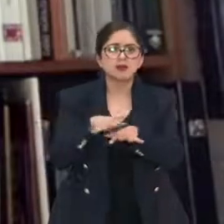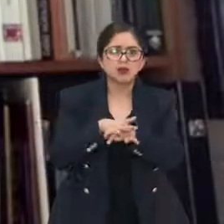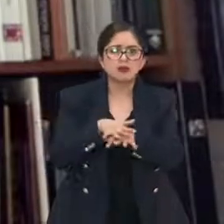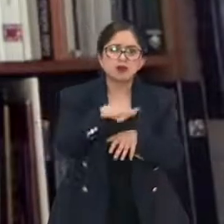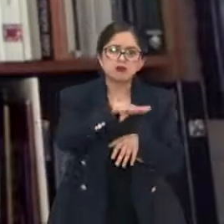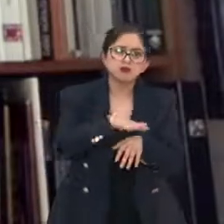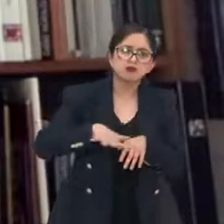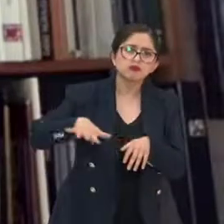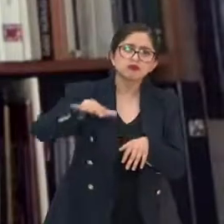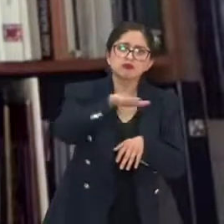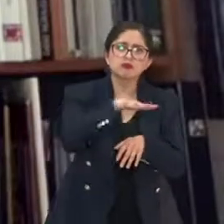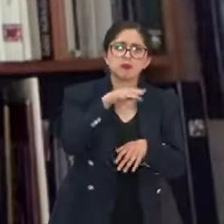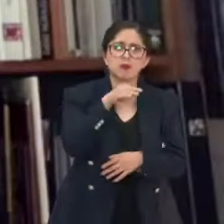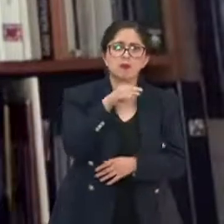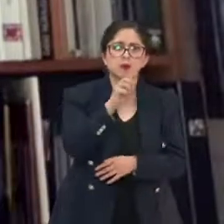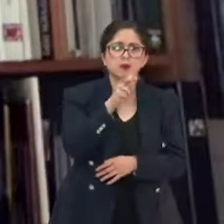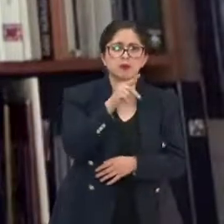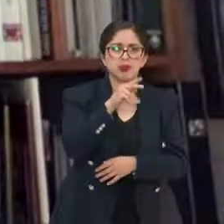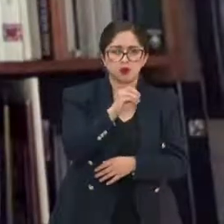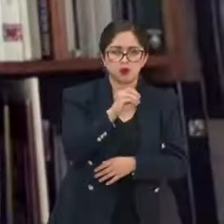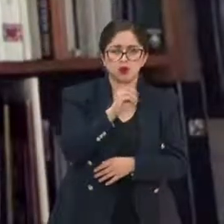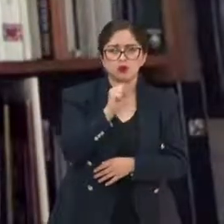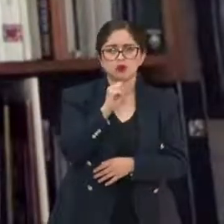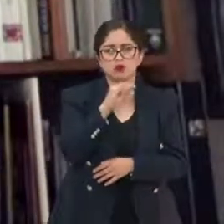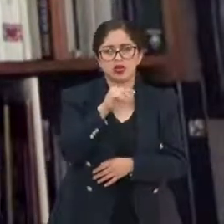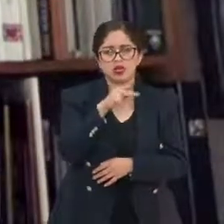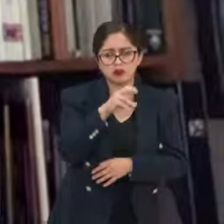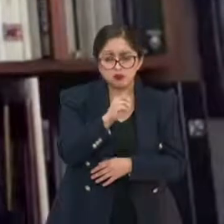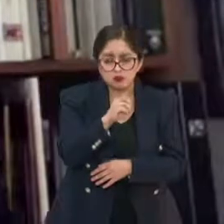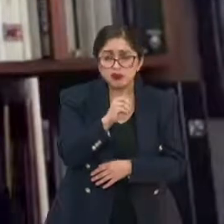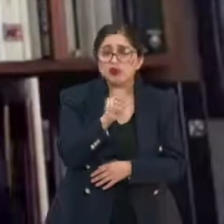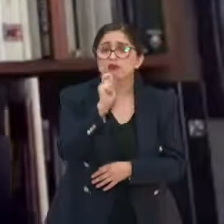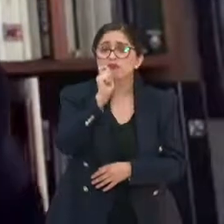to procrastinate or to